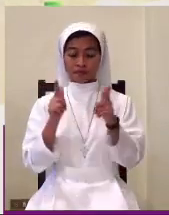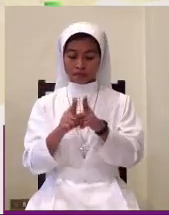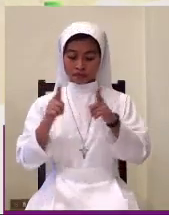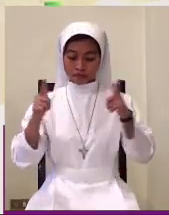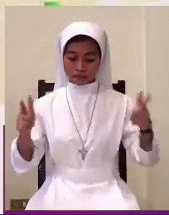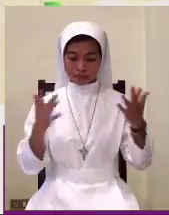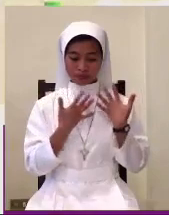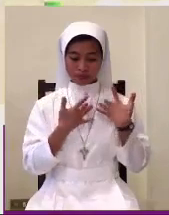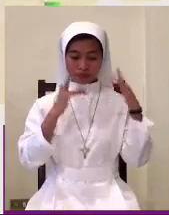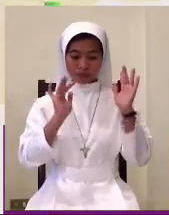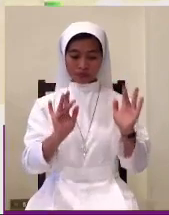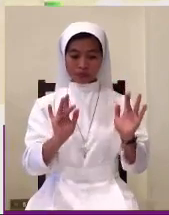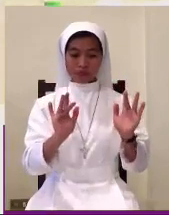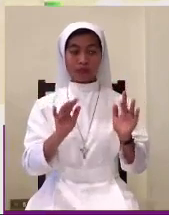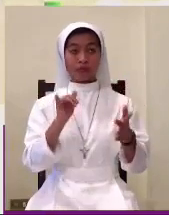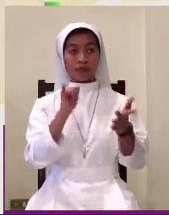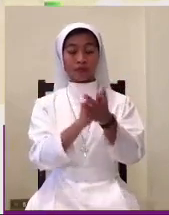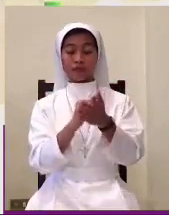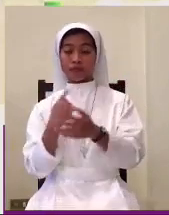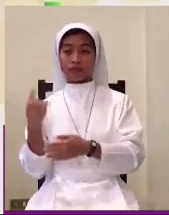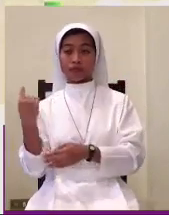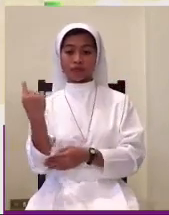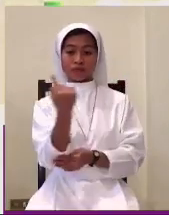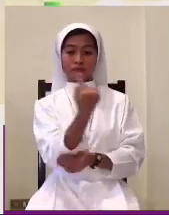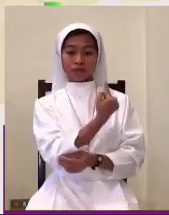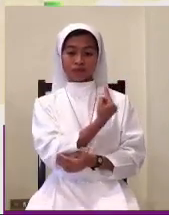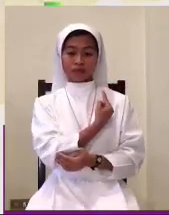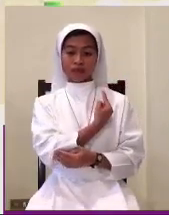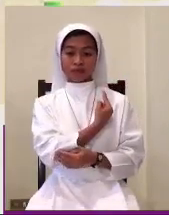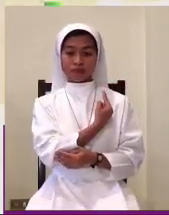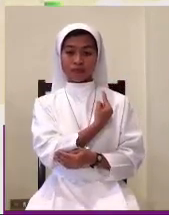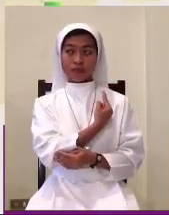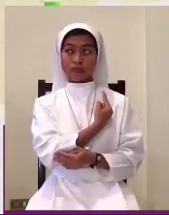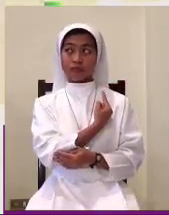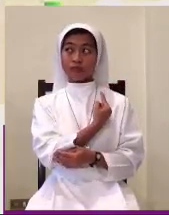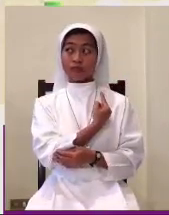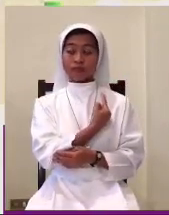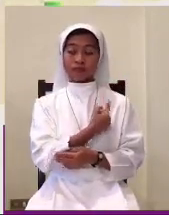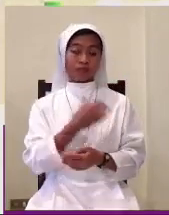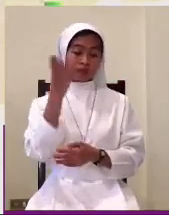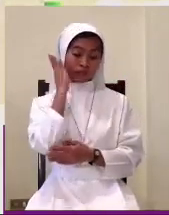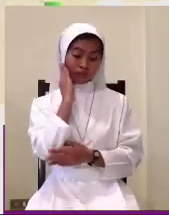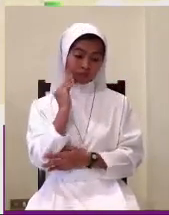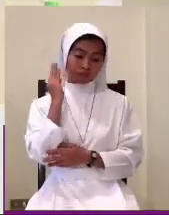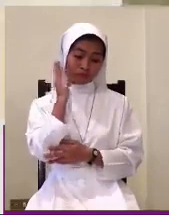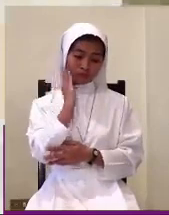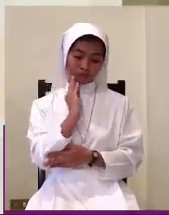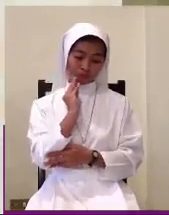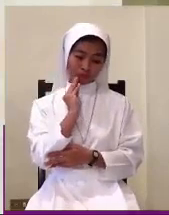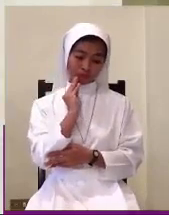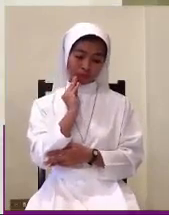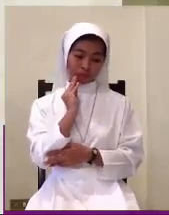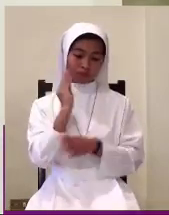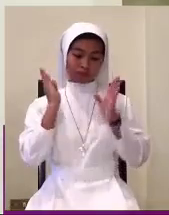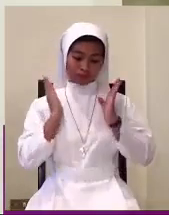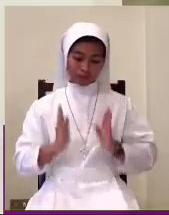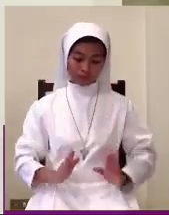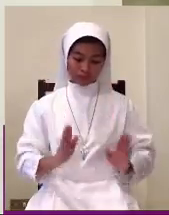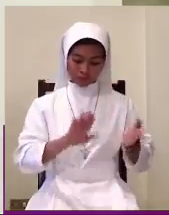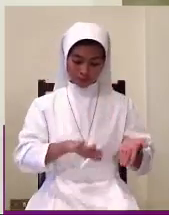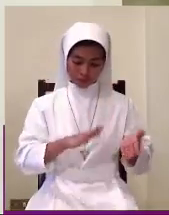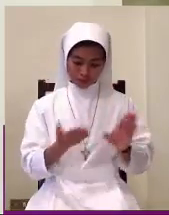beings, when we experience physical death and when we believe in Jesus,